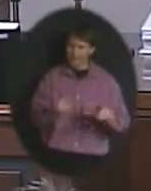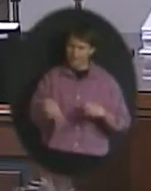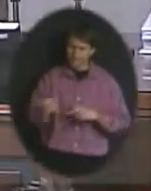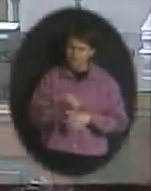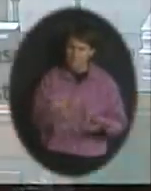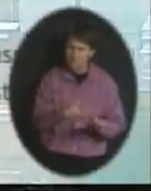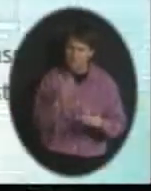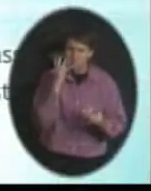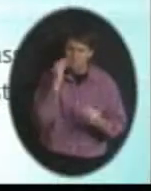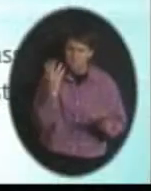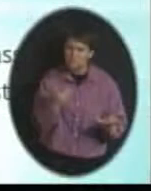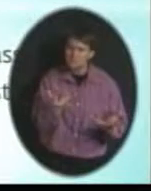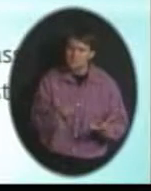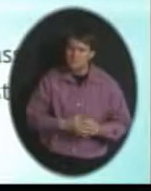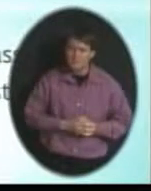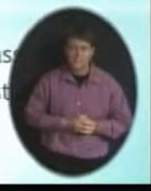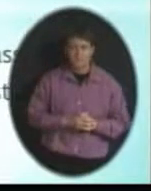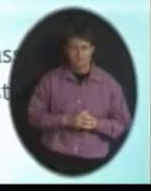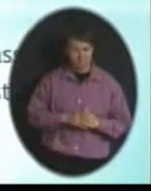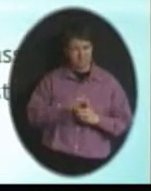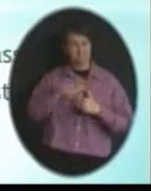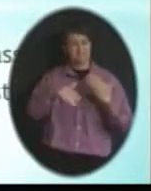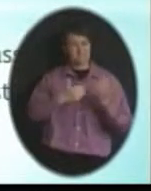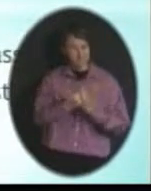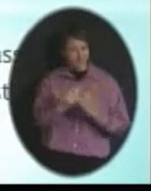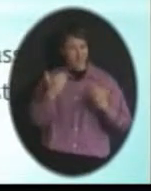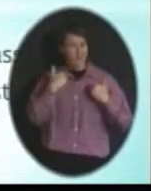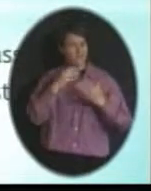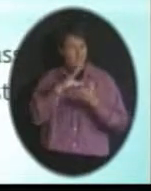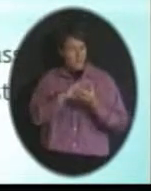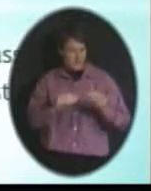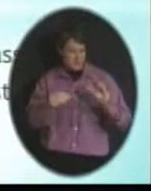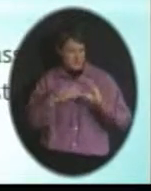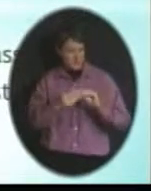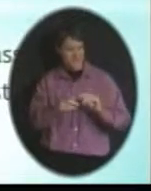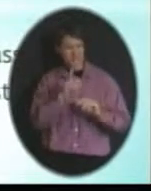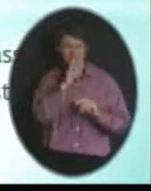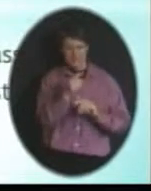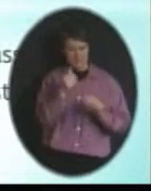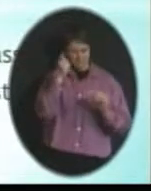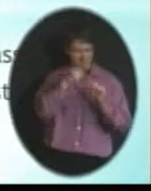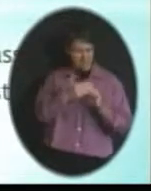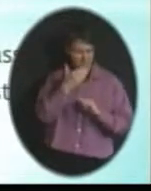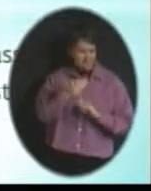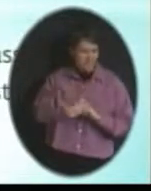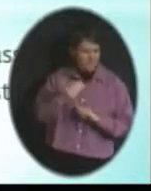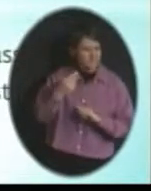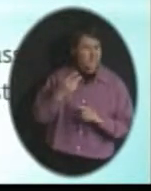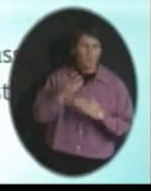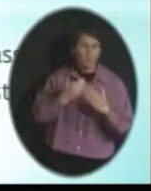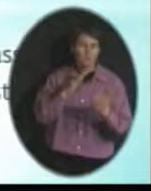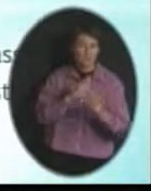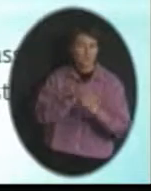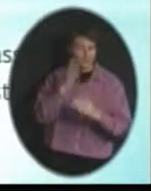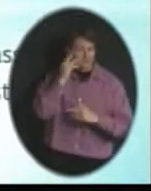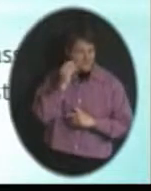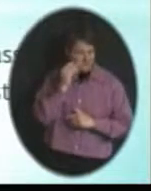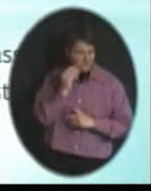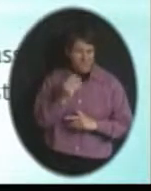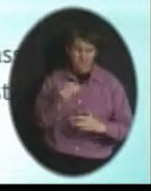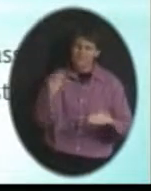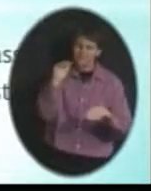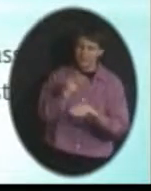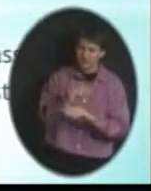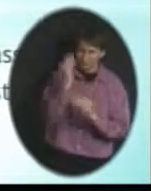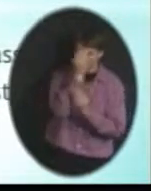on? Well, we all have our stories, and they're very memorable from our school experience, and I would like to share one with you tonight.